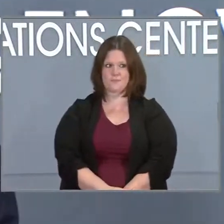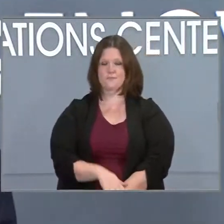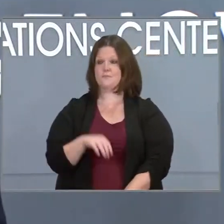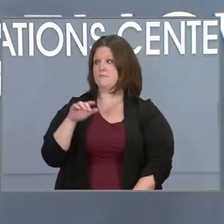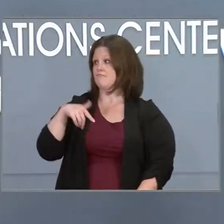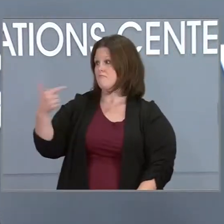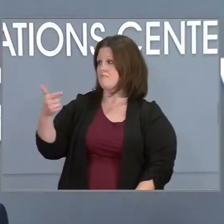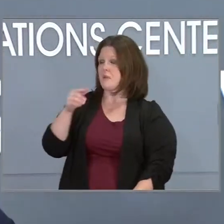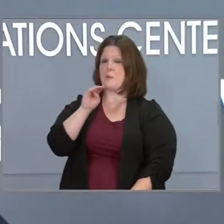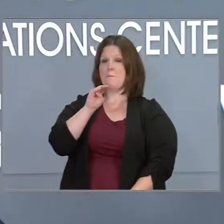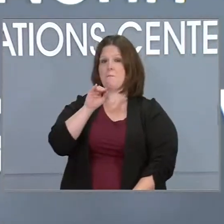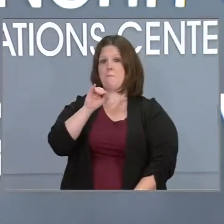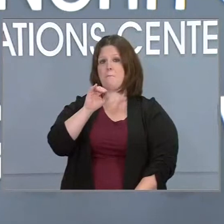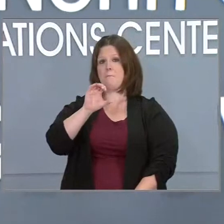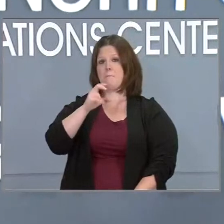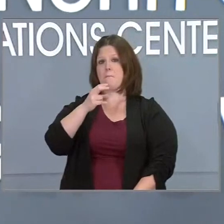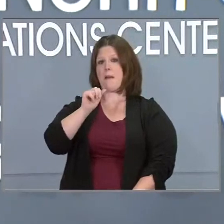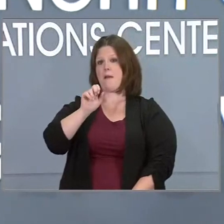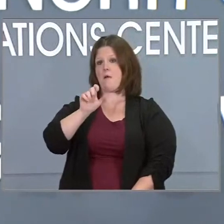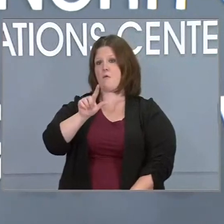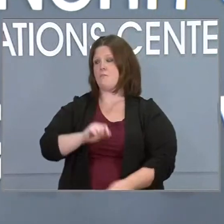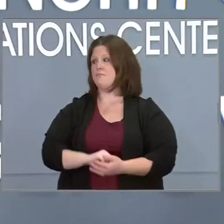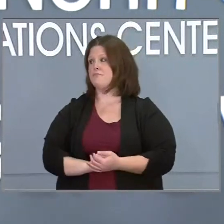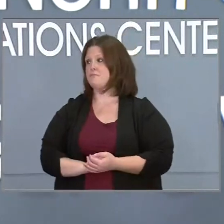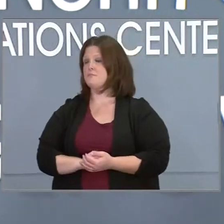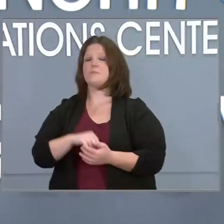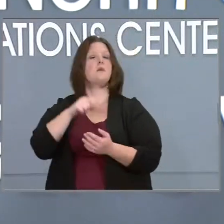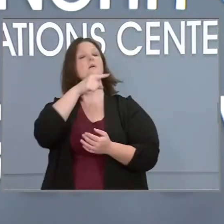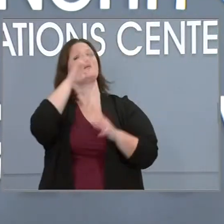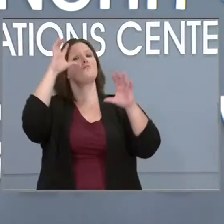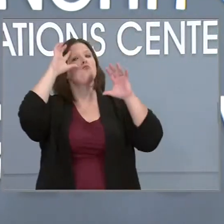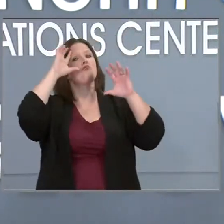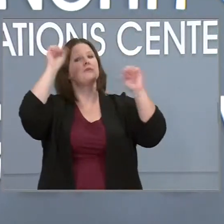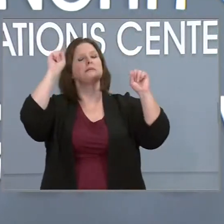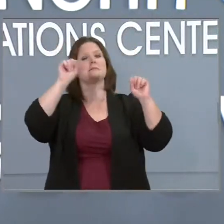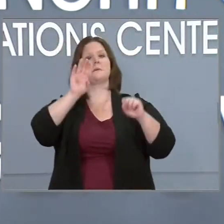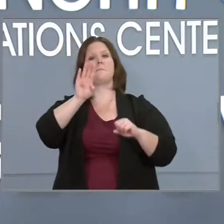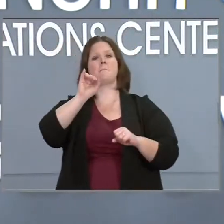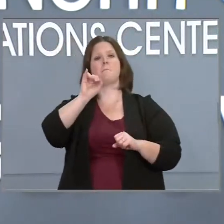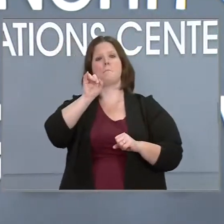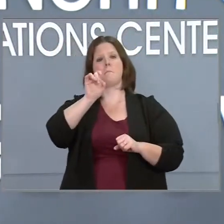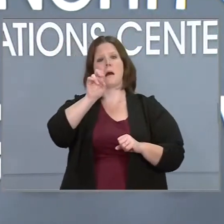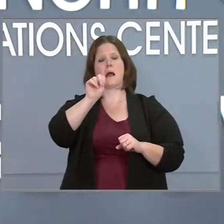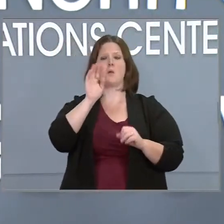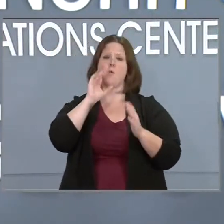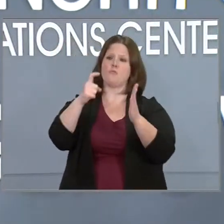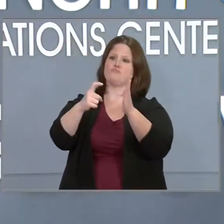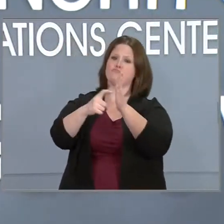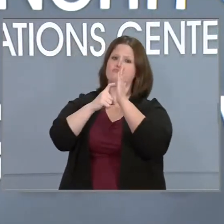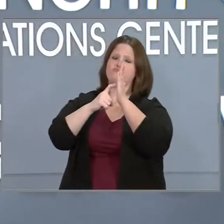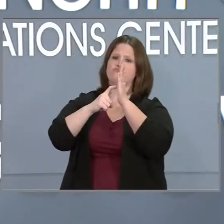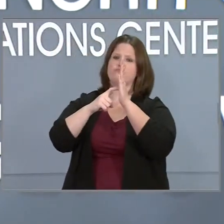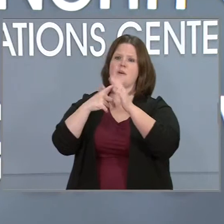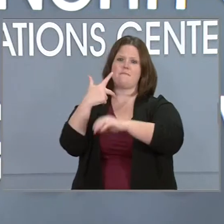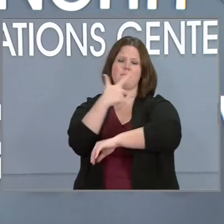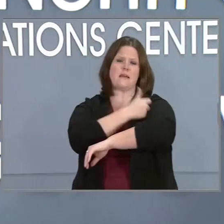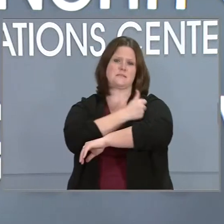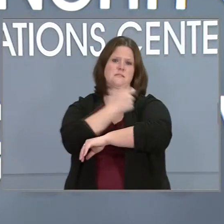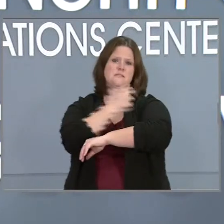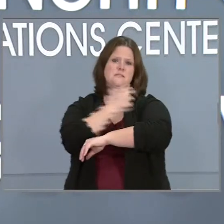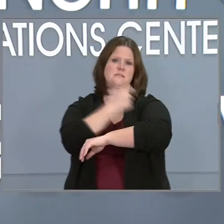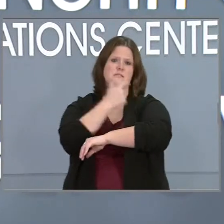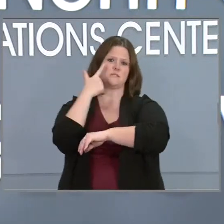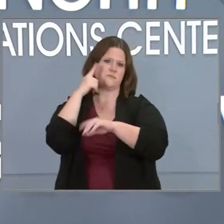Michael? Hi, Governor. We've seen reports today that President Biden is going to be mandating vaccinations for federal workers without the testing